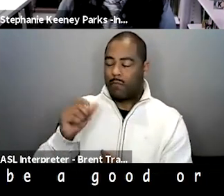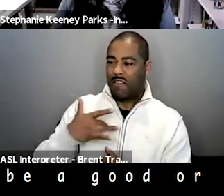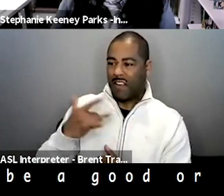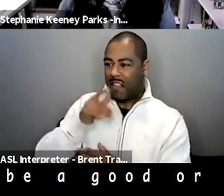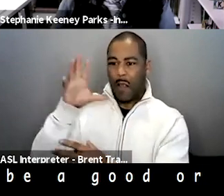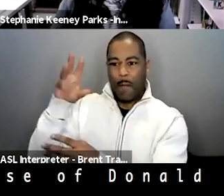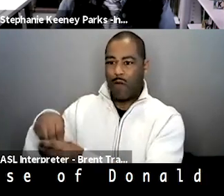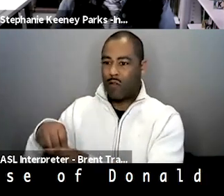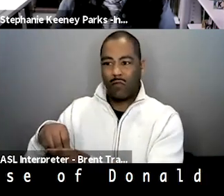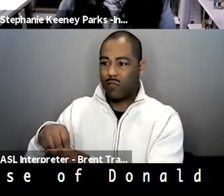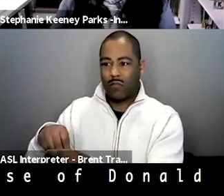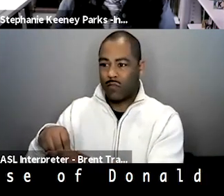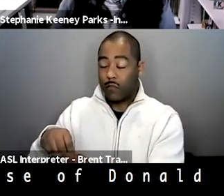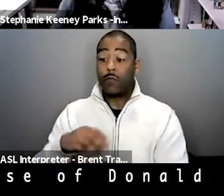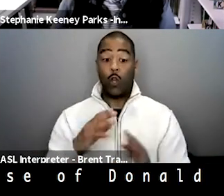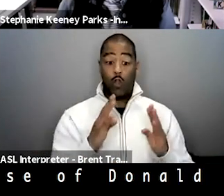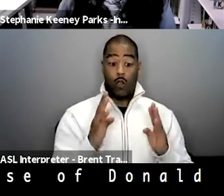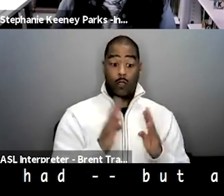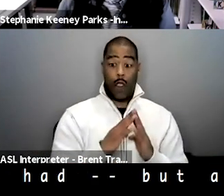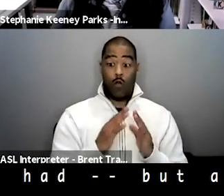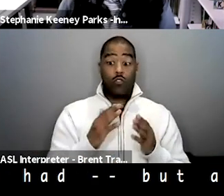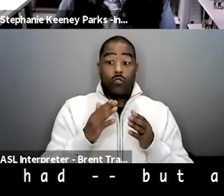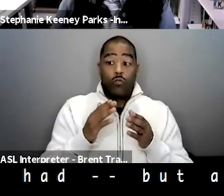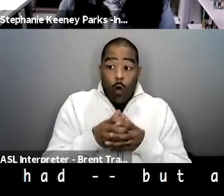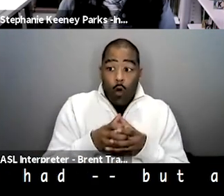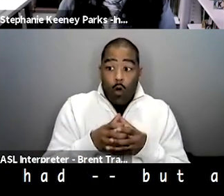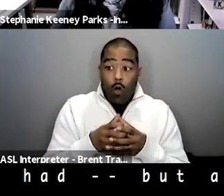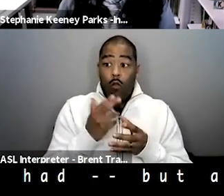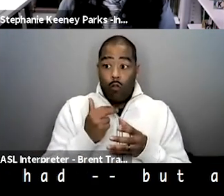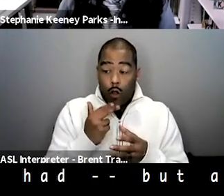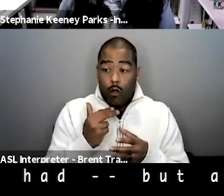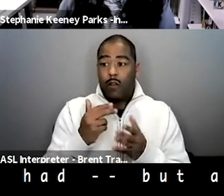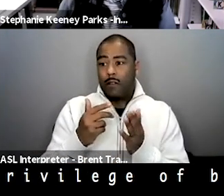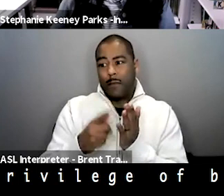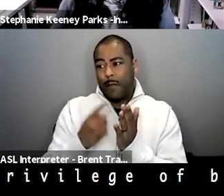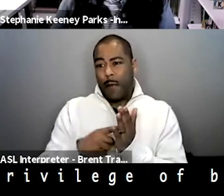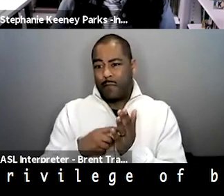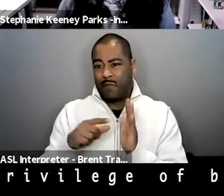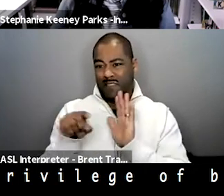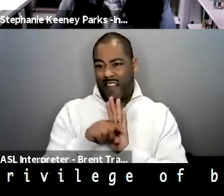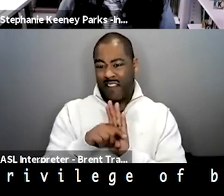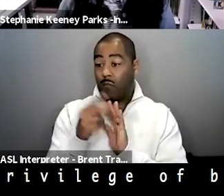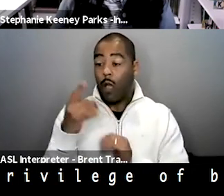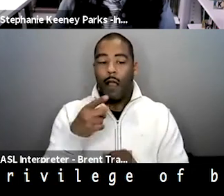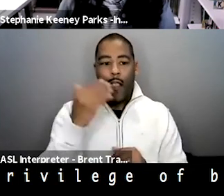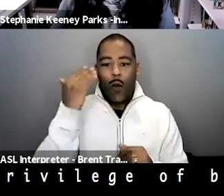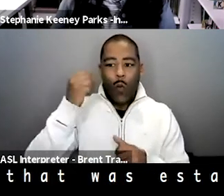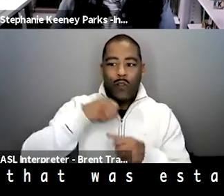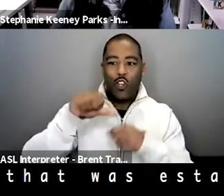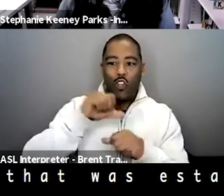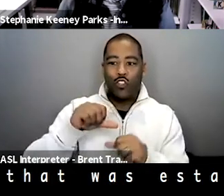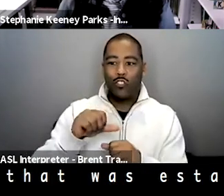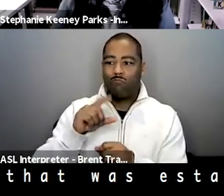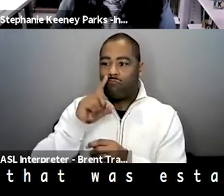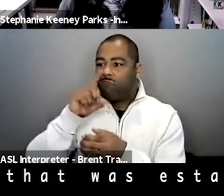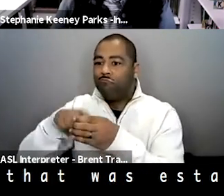knows everybody's business, and that can be a good thing or a bad thing. And in the case of, you know, Donald, who was very lucky and had, you know, but again, he had